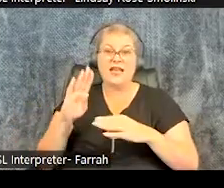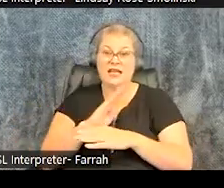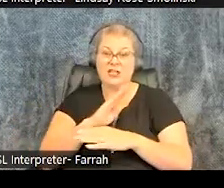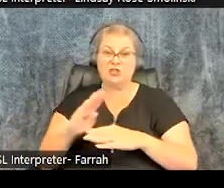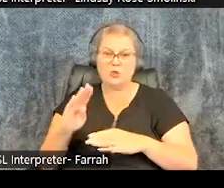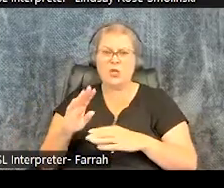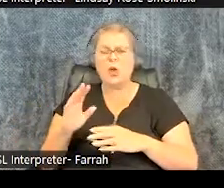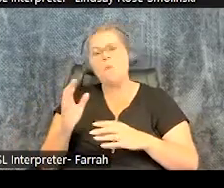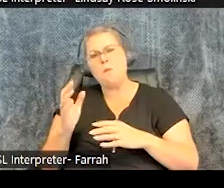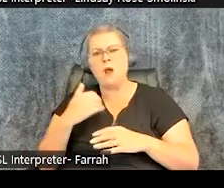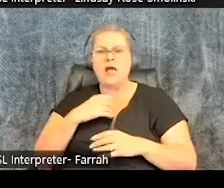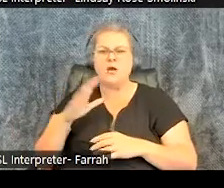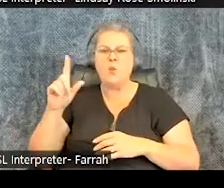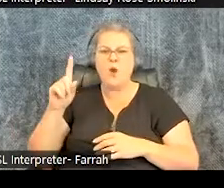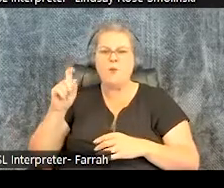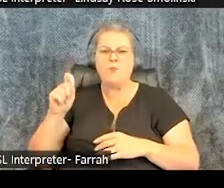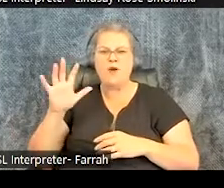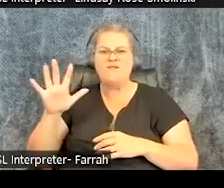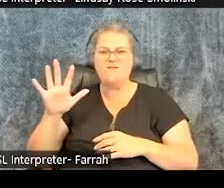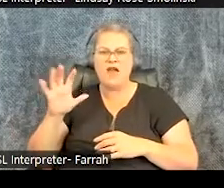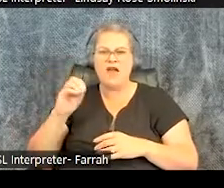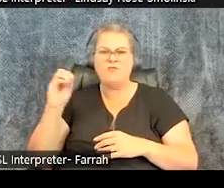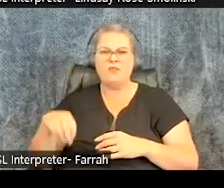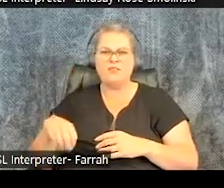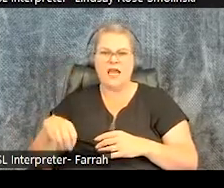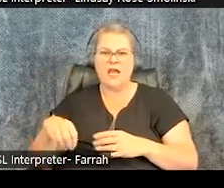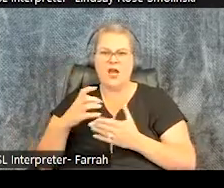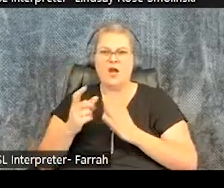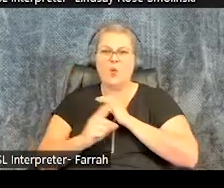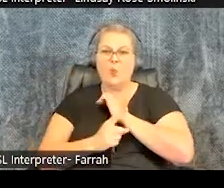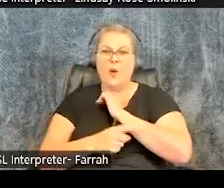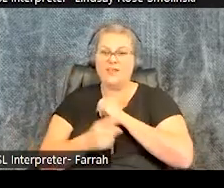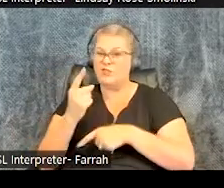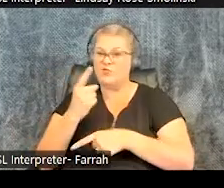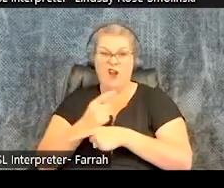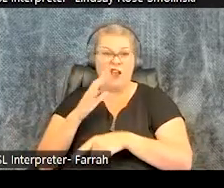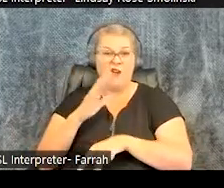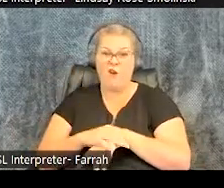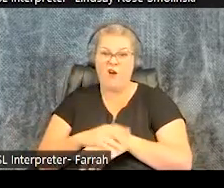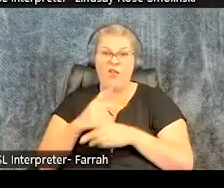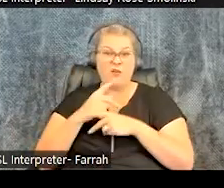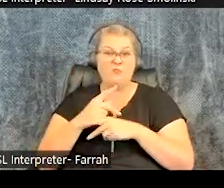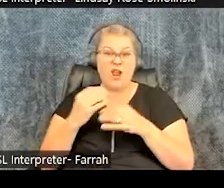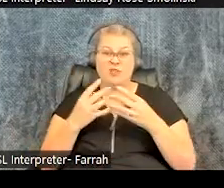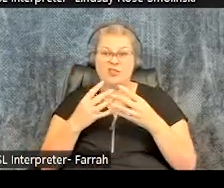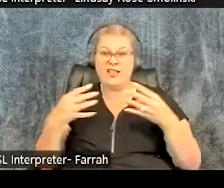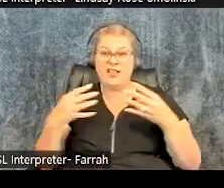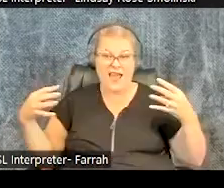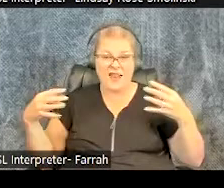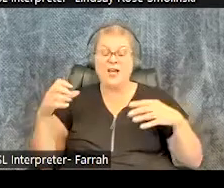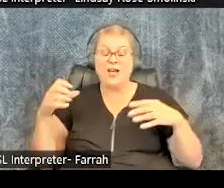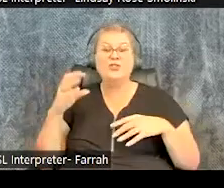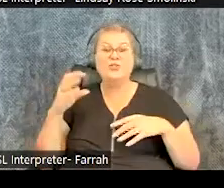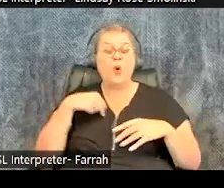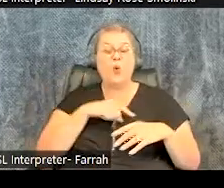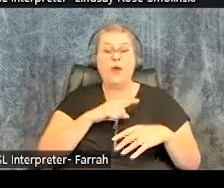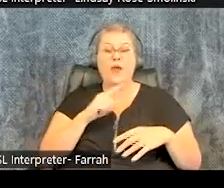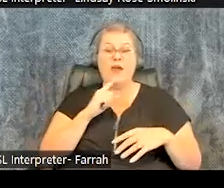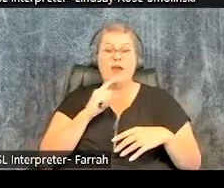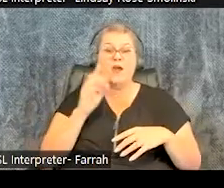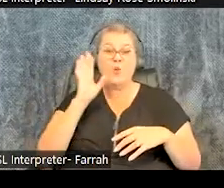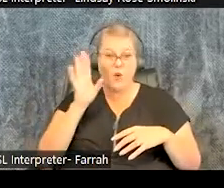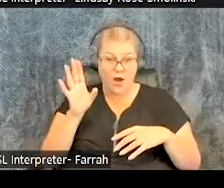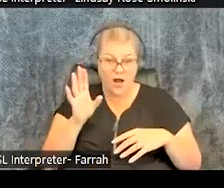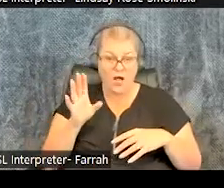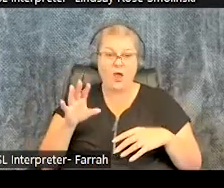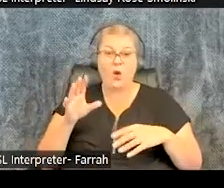a 1.5% wastage right on the production line. And so what we're going to do is we are already committed to working